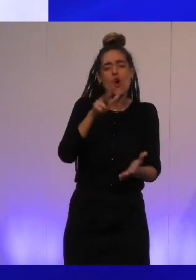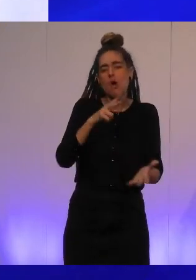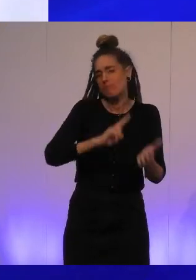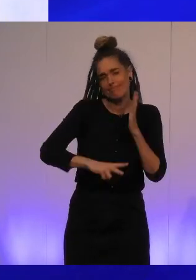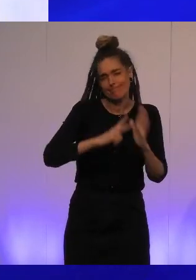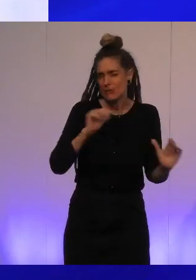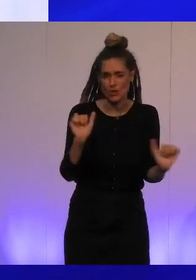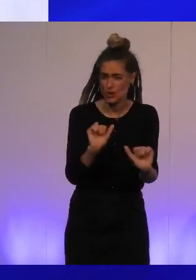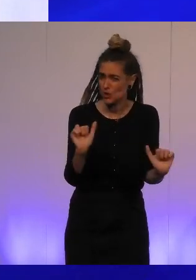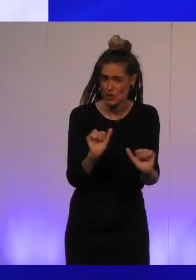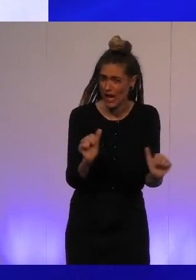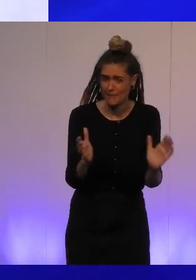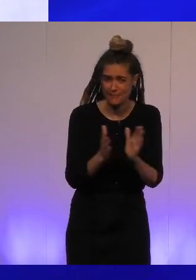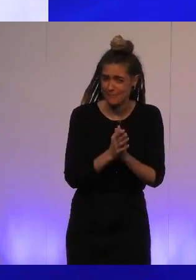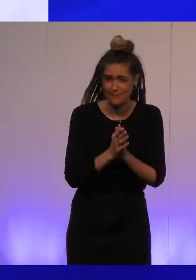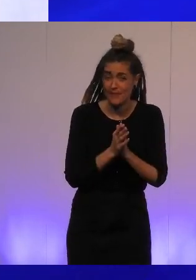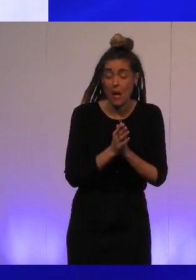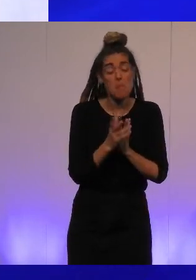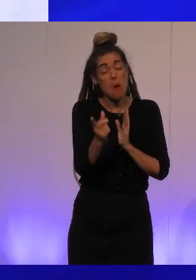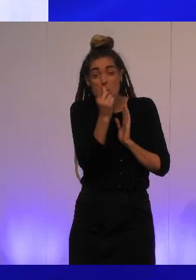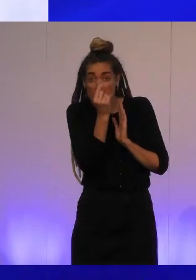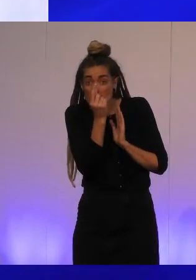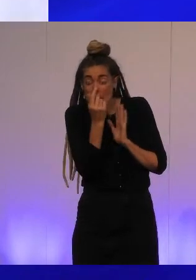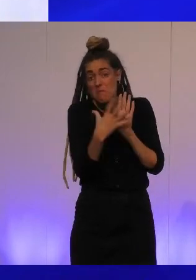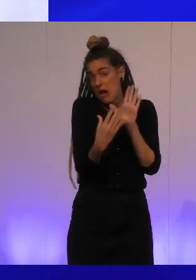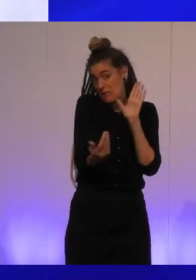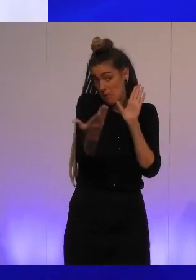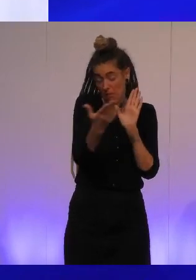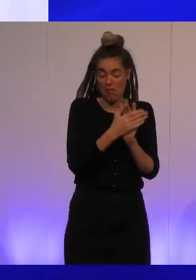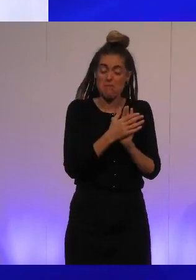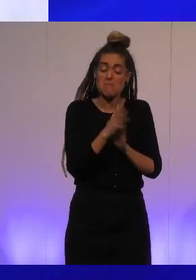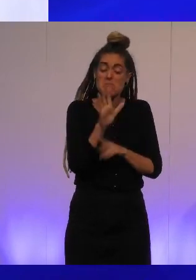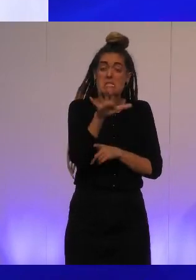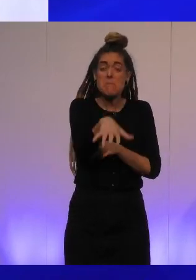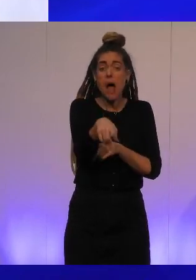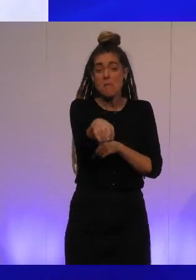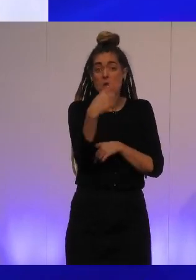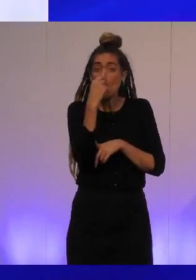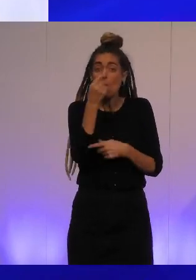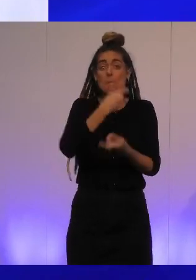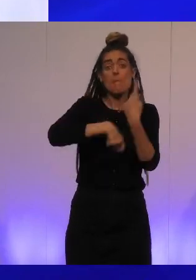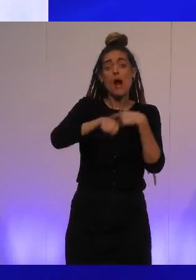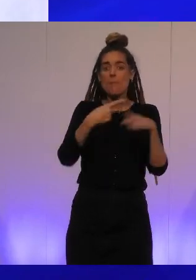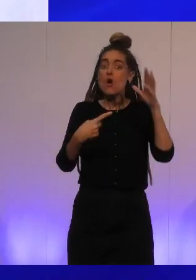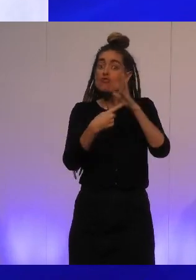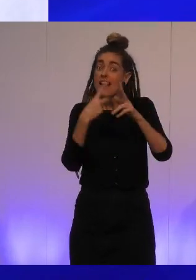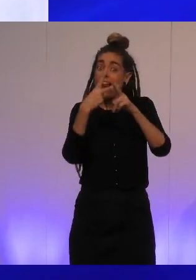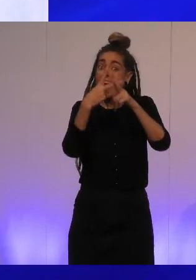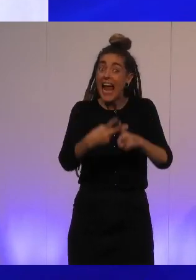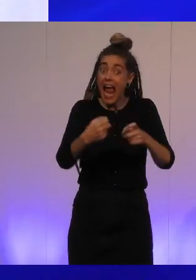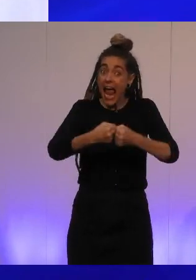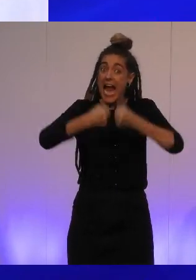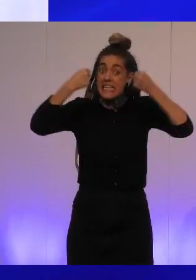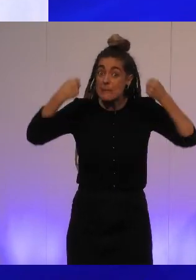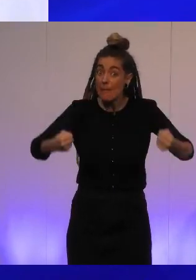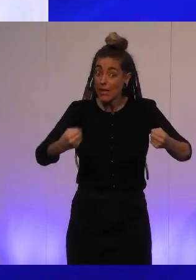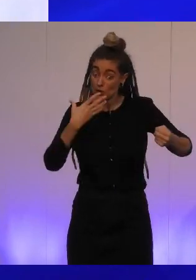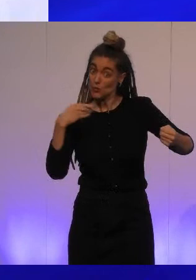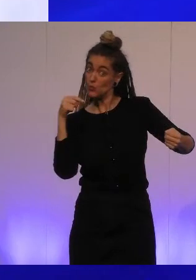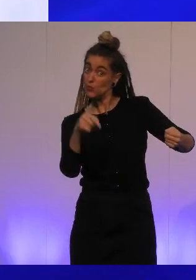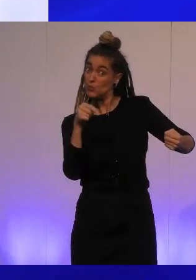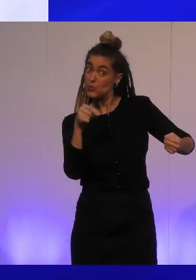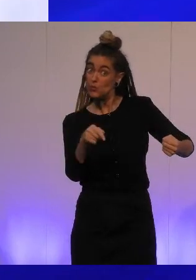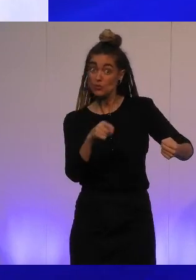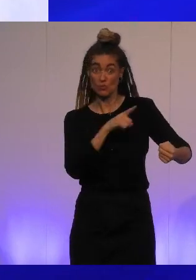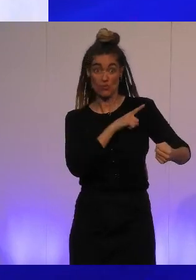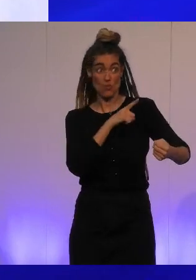but we are looking at, for example, can we use that space for our critical care expansion that we need to deliver a more